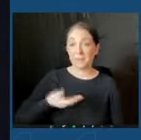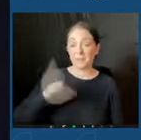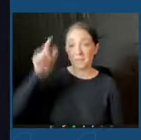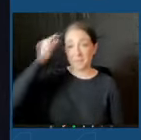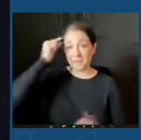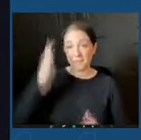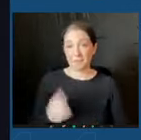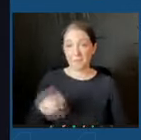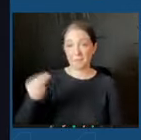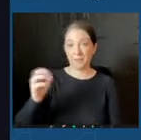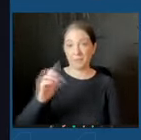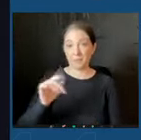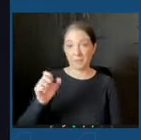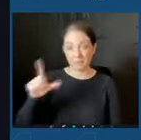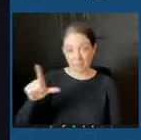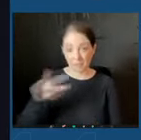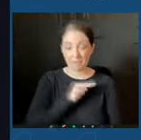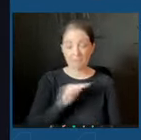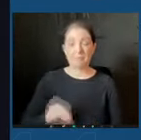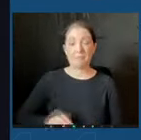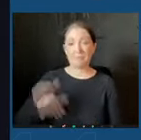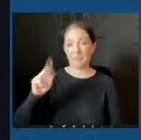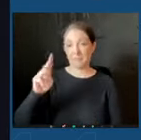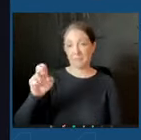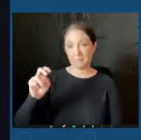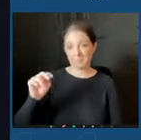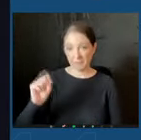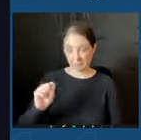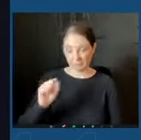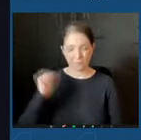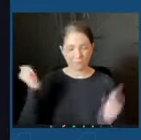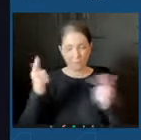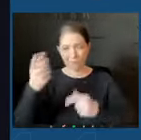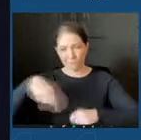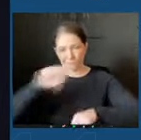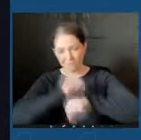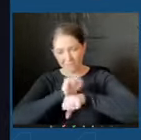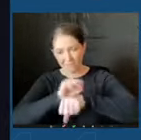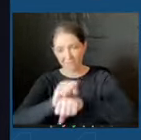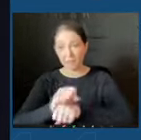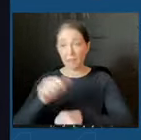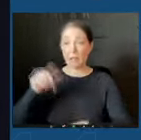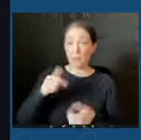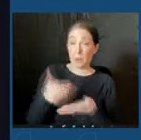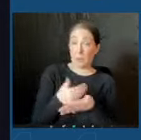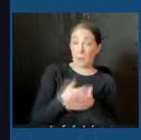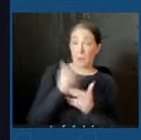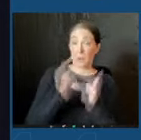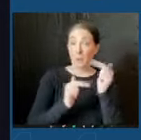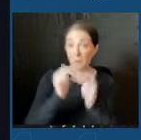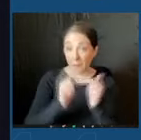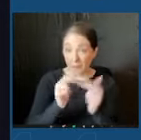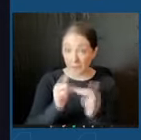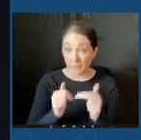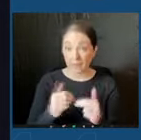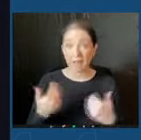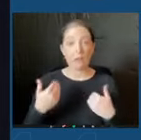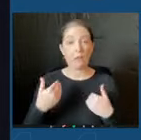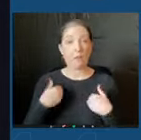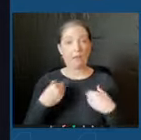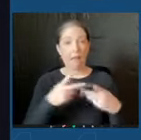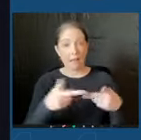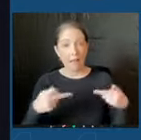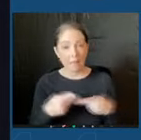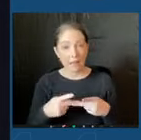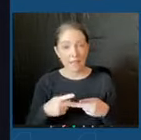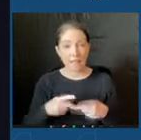Adams, and all the electeds that have worked so hard on this bill. This is a relatively new building, so we have space for bike parking, so kids are always